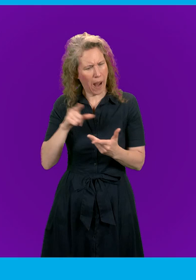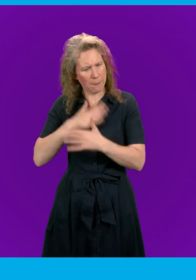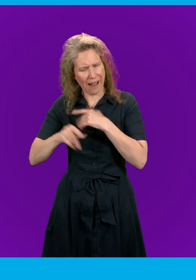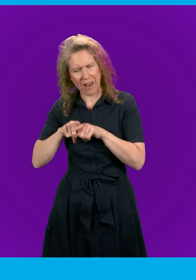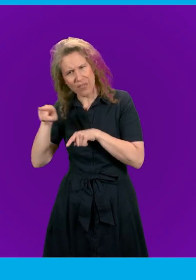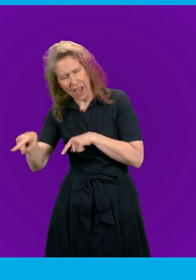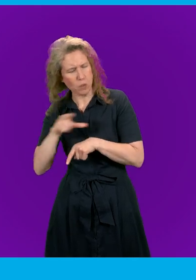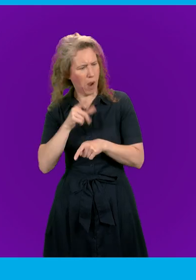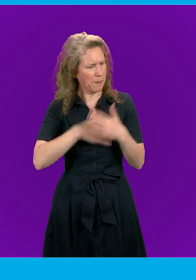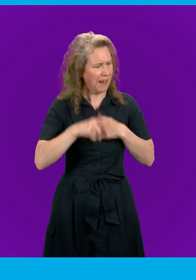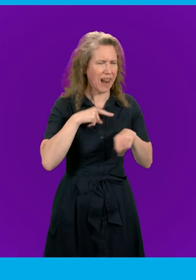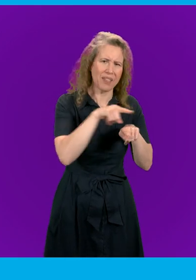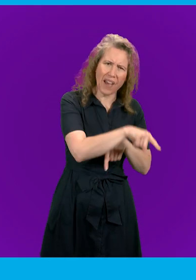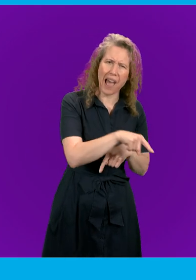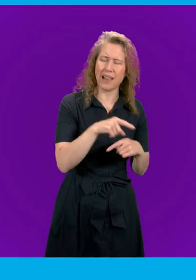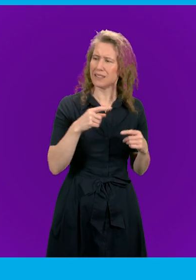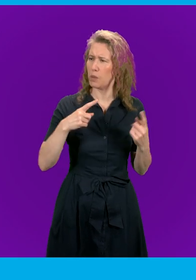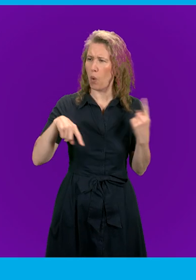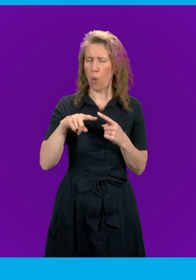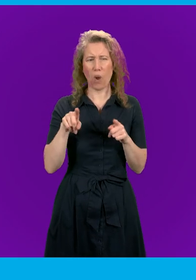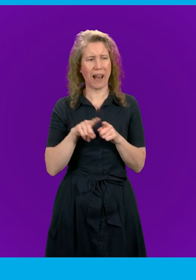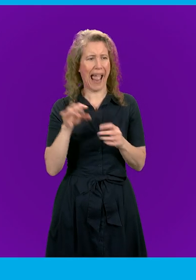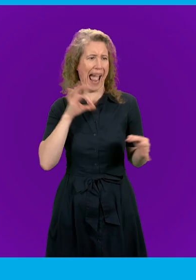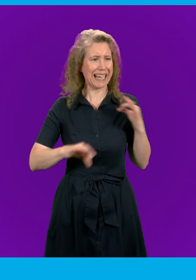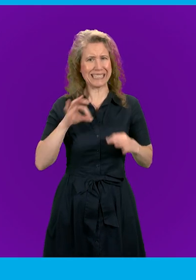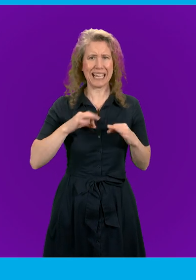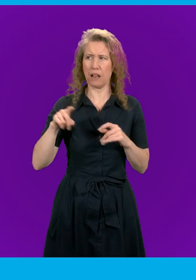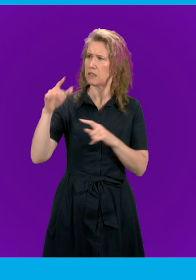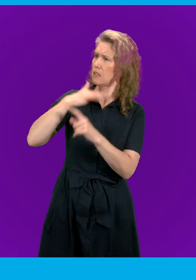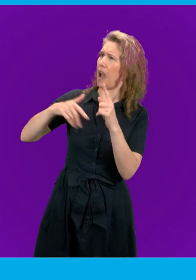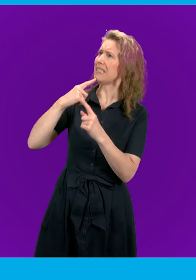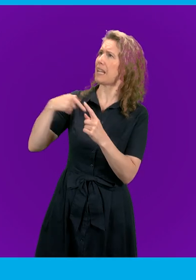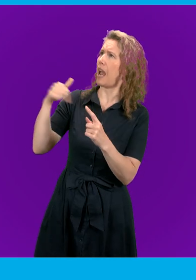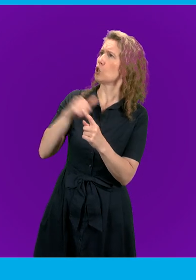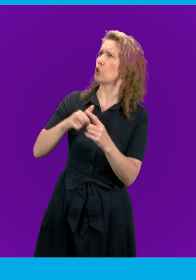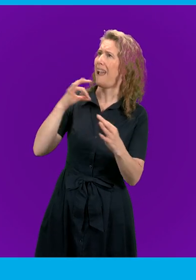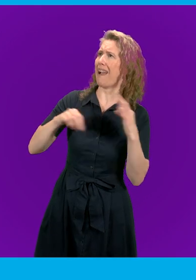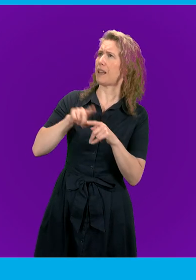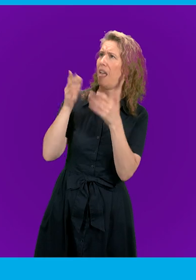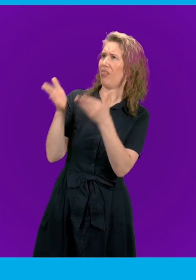ways, because they're kind of, we're all sort of playing out what society tells us